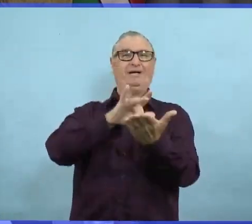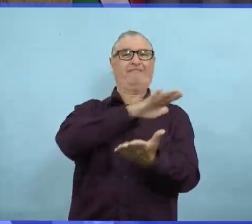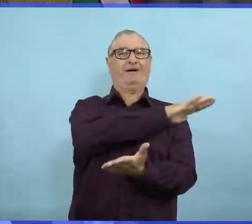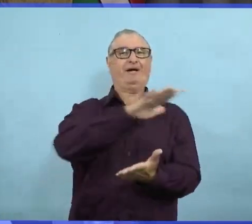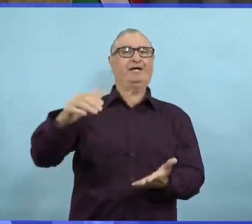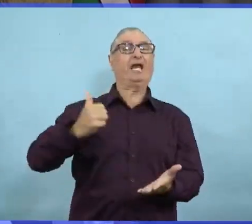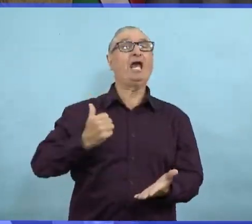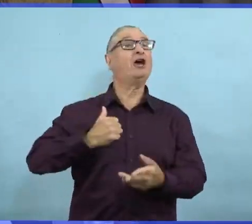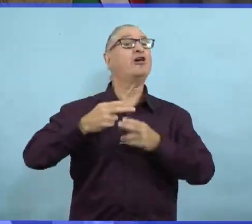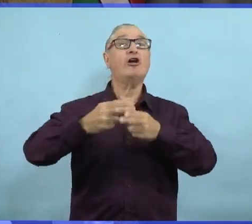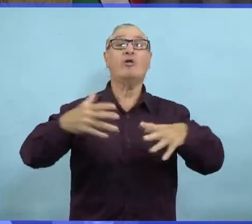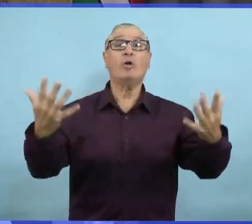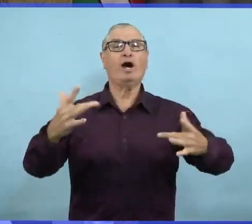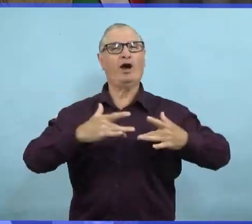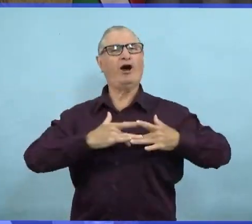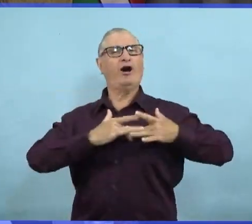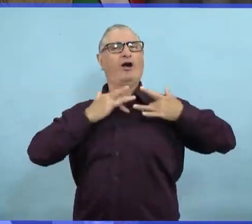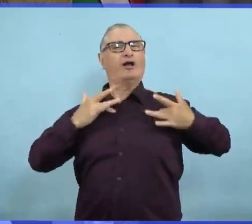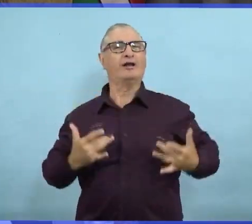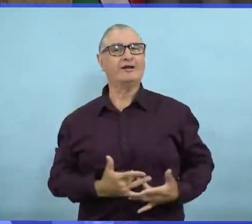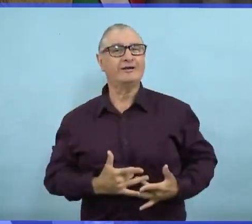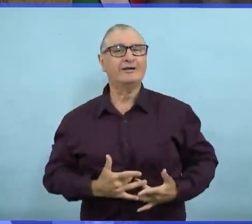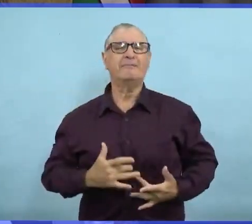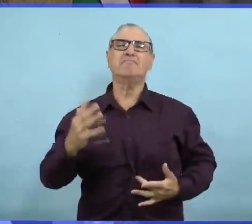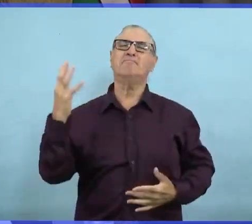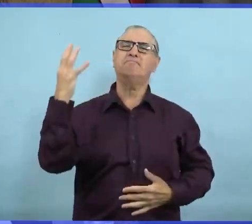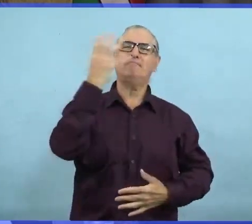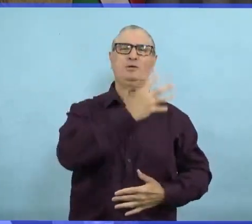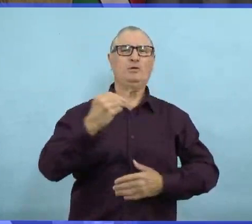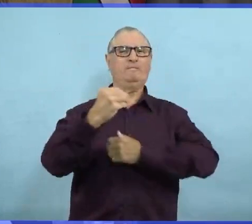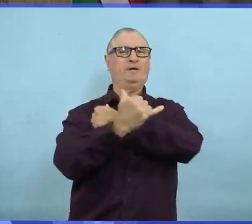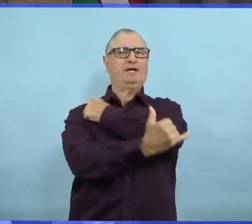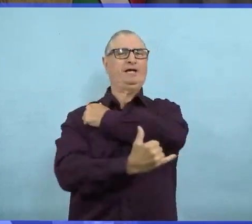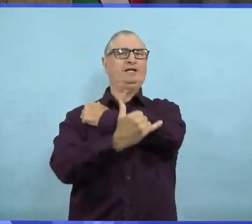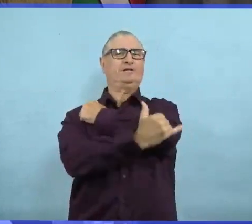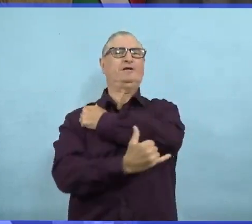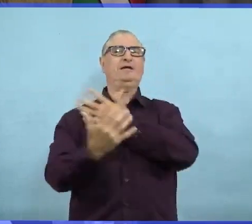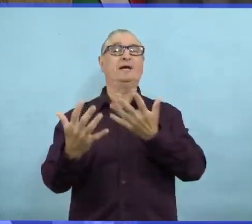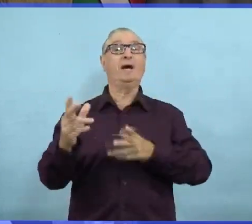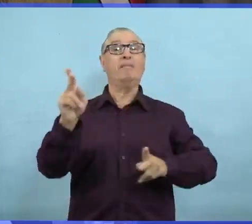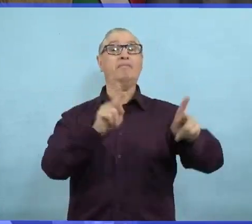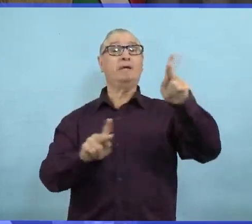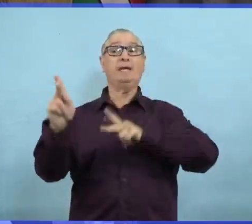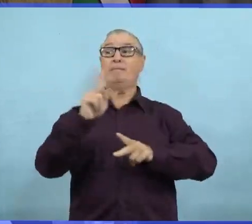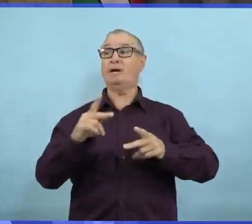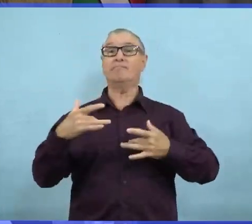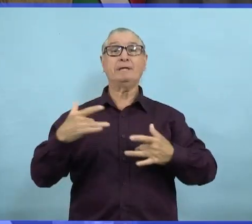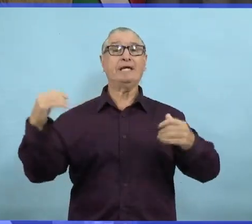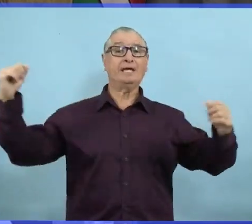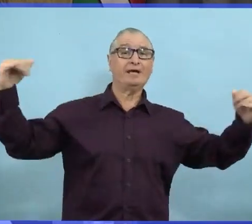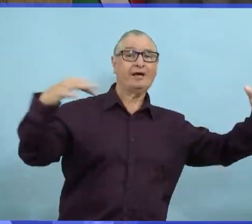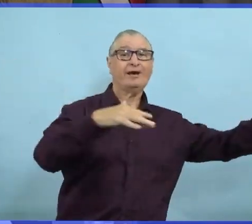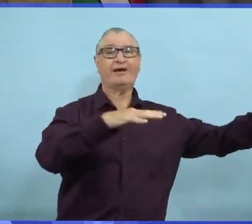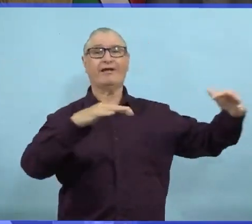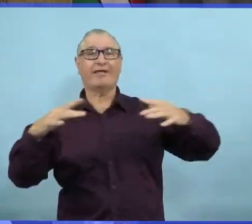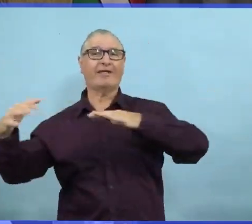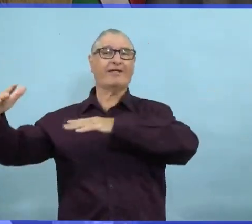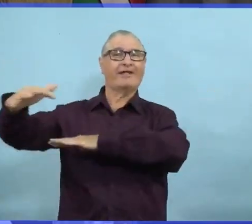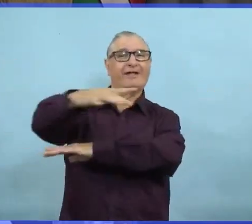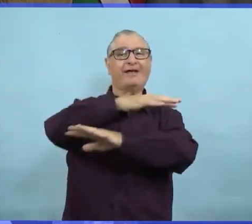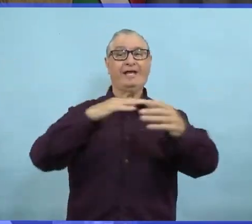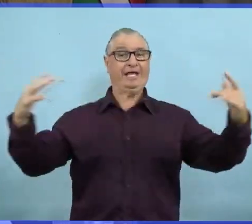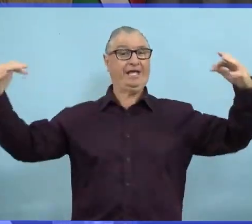to this center of our beautiful country because we are focused on building that hope. We can do better